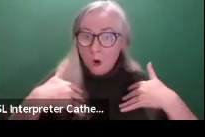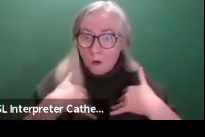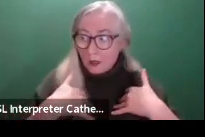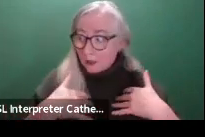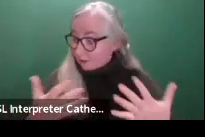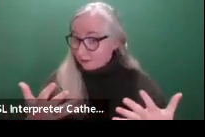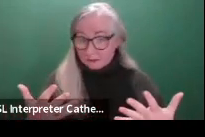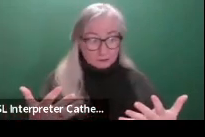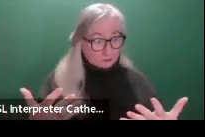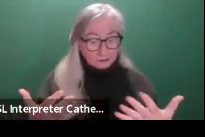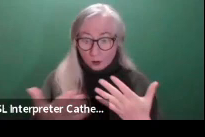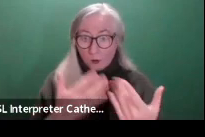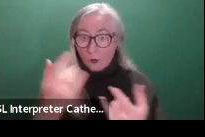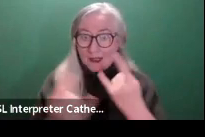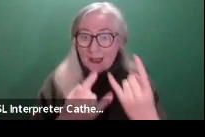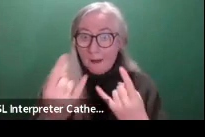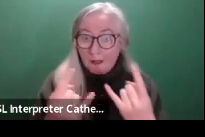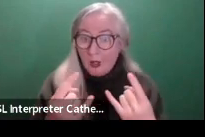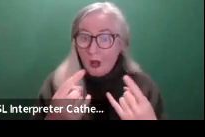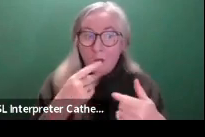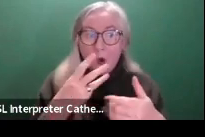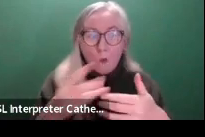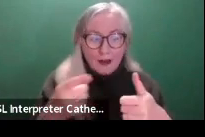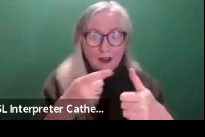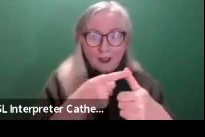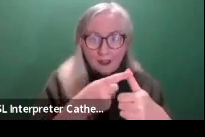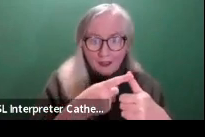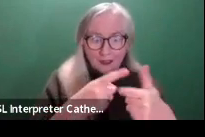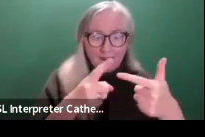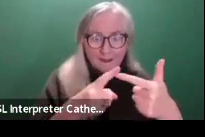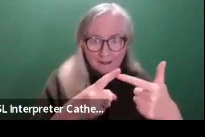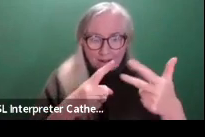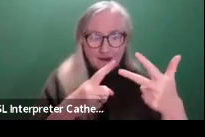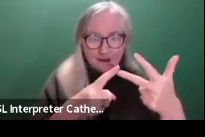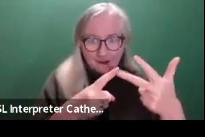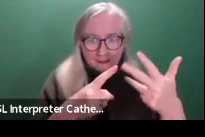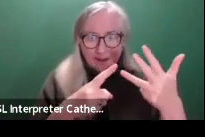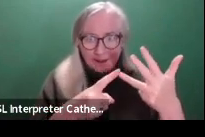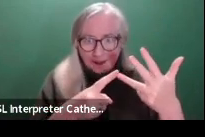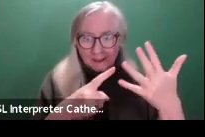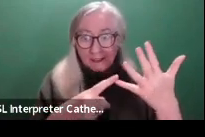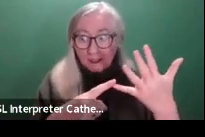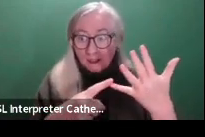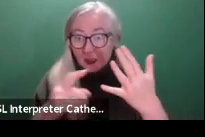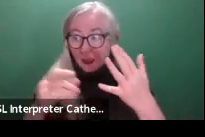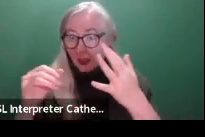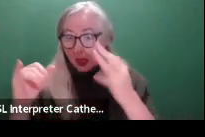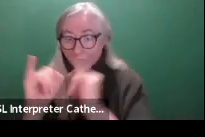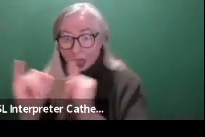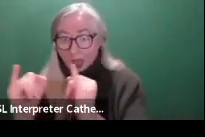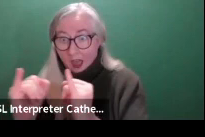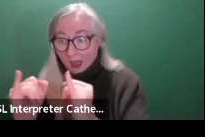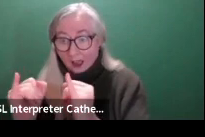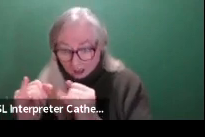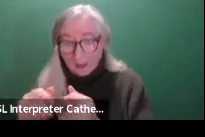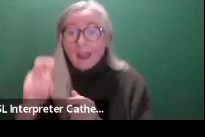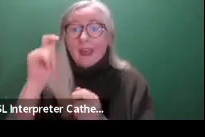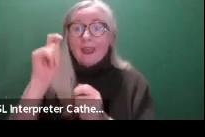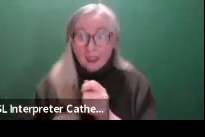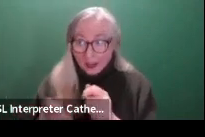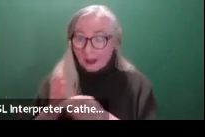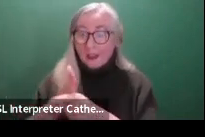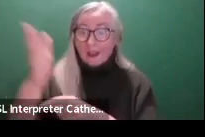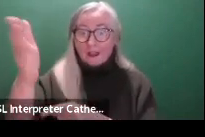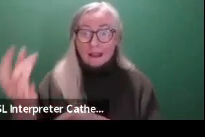But again, it's often not until these things have sort of built up and they get to almost a crisis point that they then go and seek